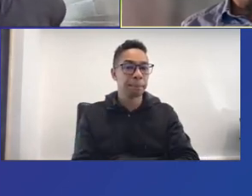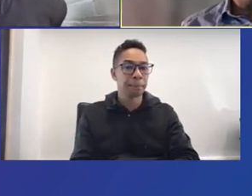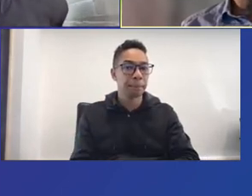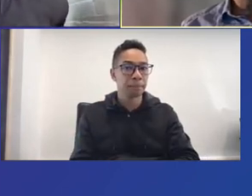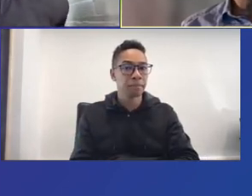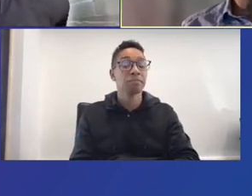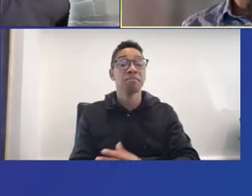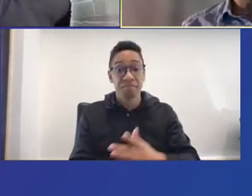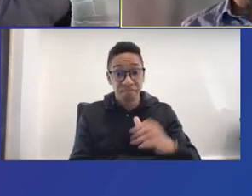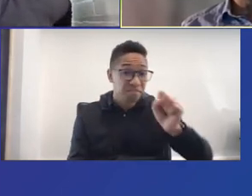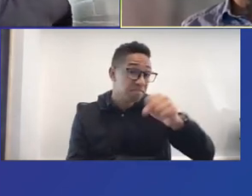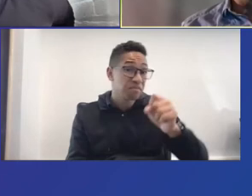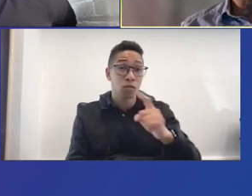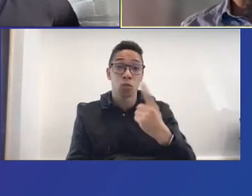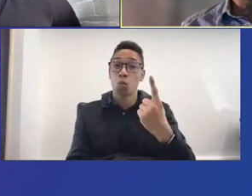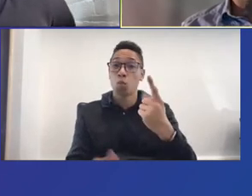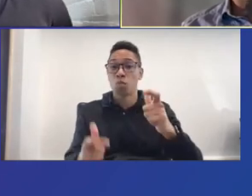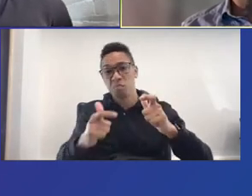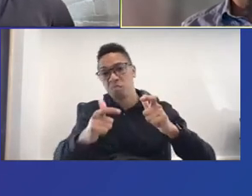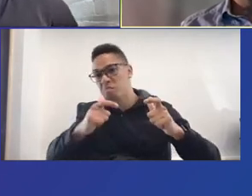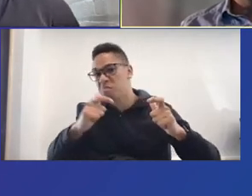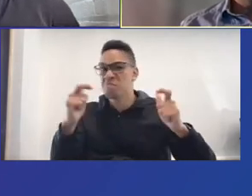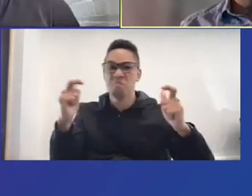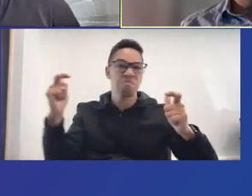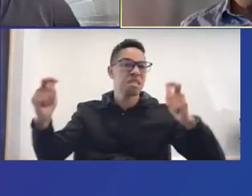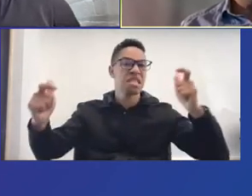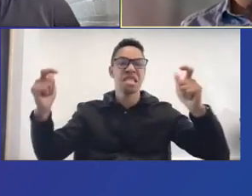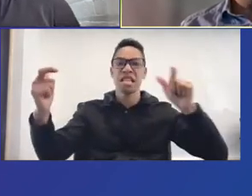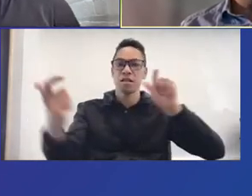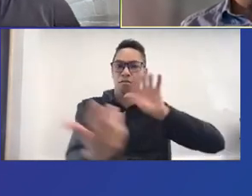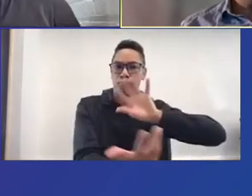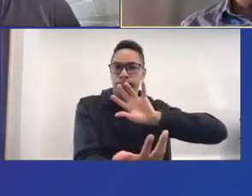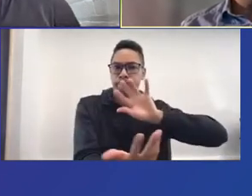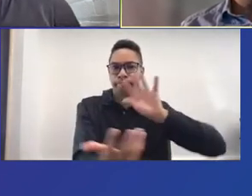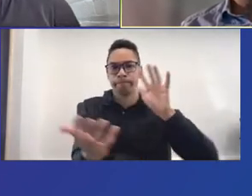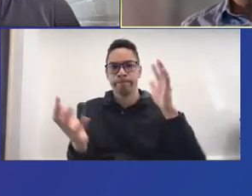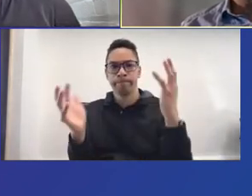there's a grand movement, and it is grand,